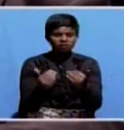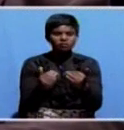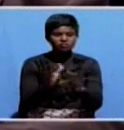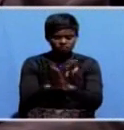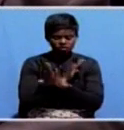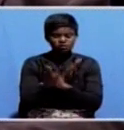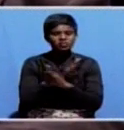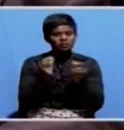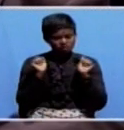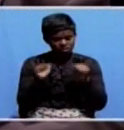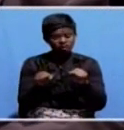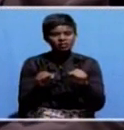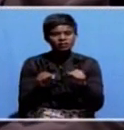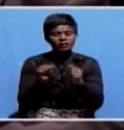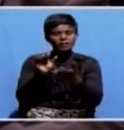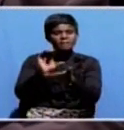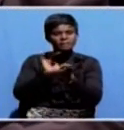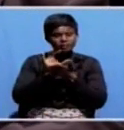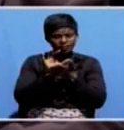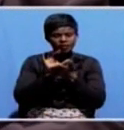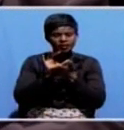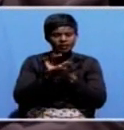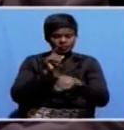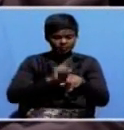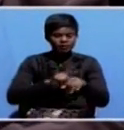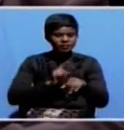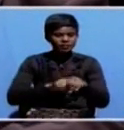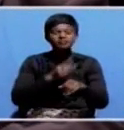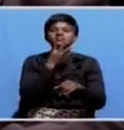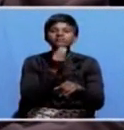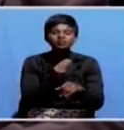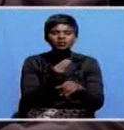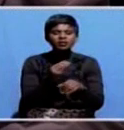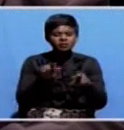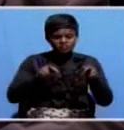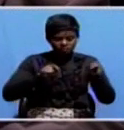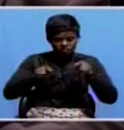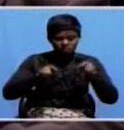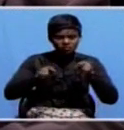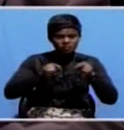Zambia can even borrow. At the time we came into power,